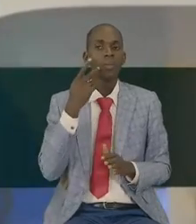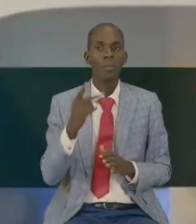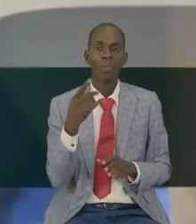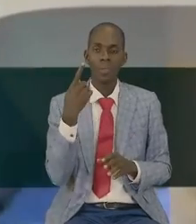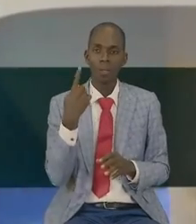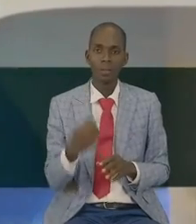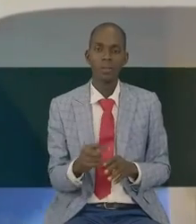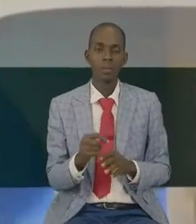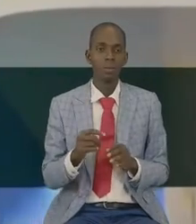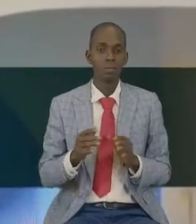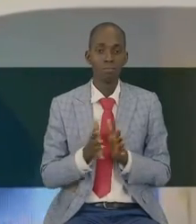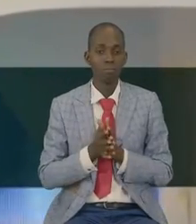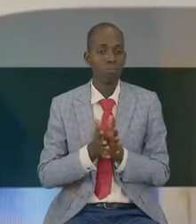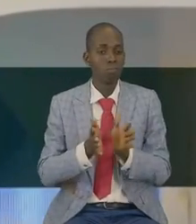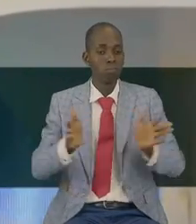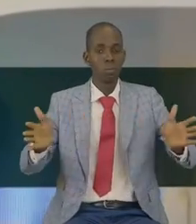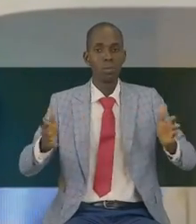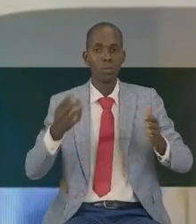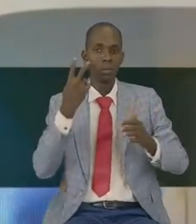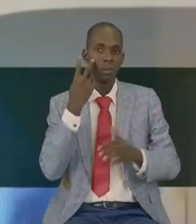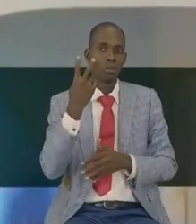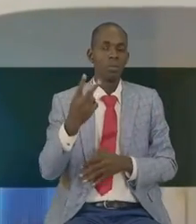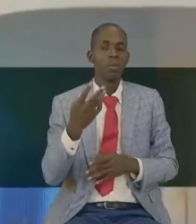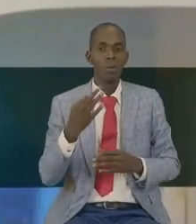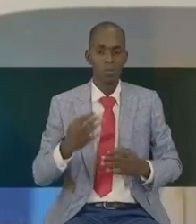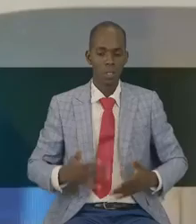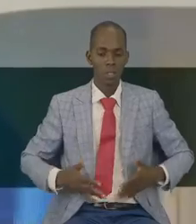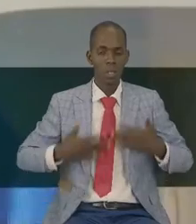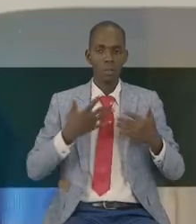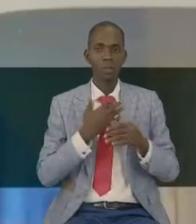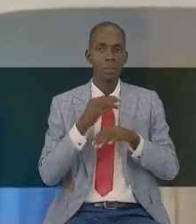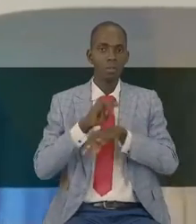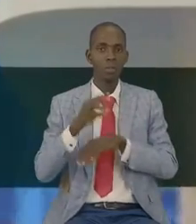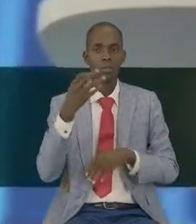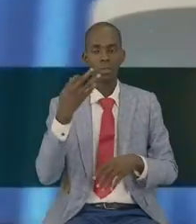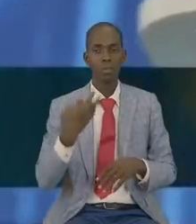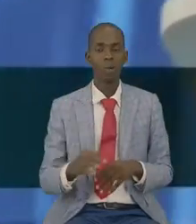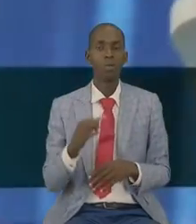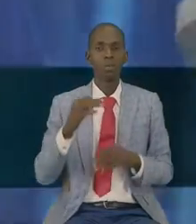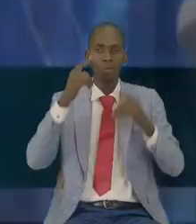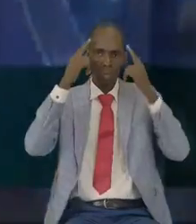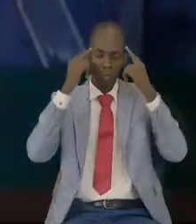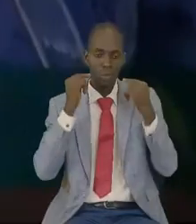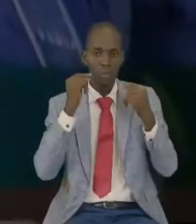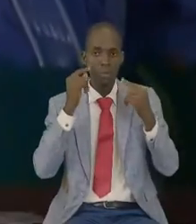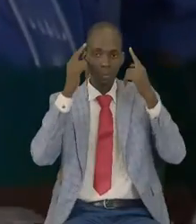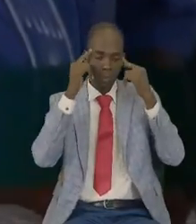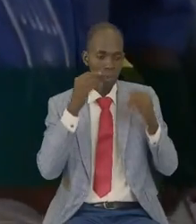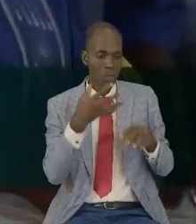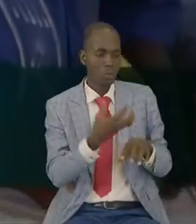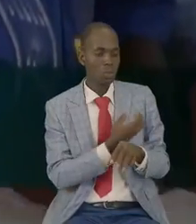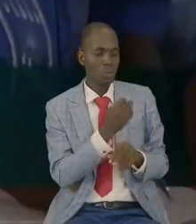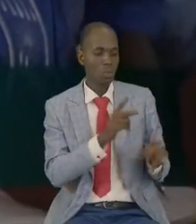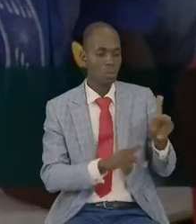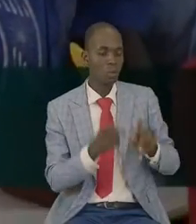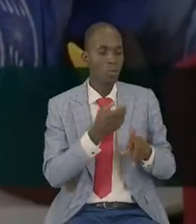broad view of the life and the ministry of Moses. It took them from